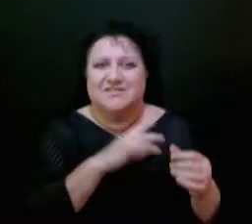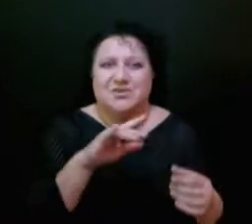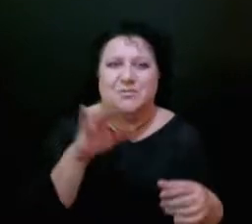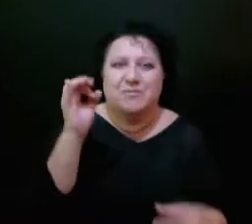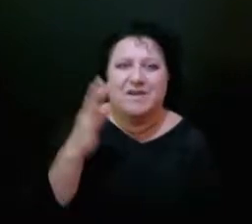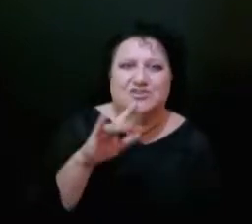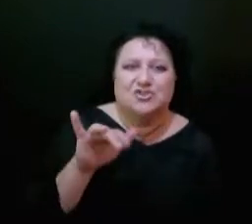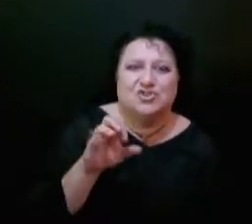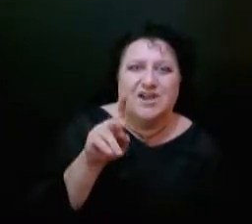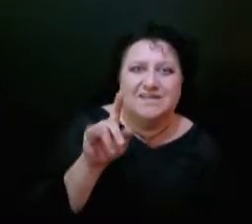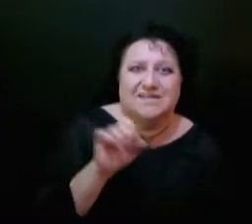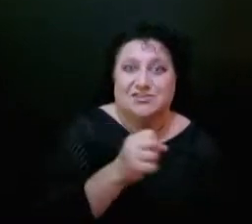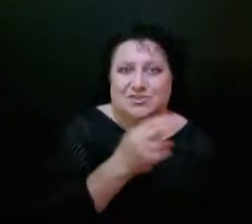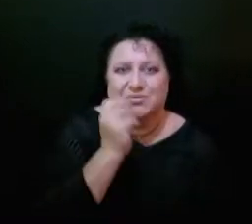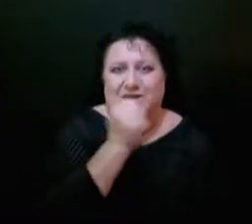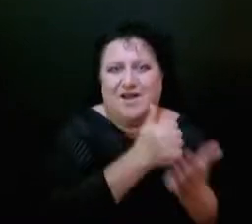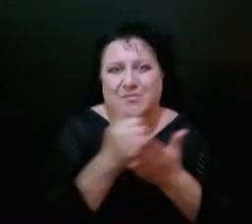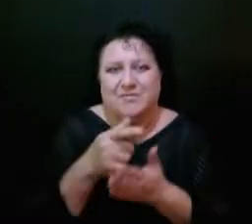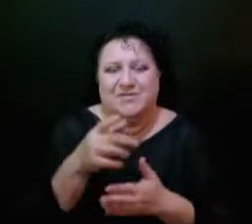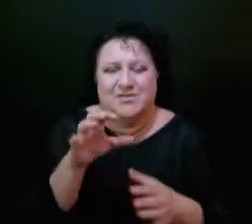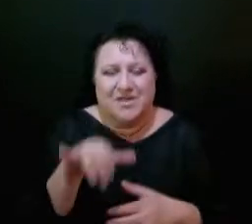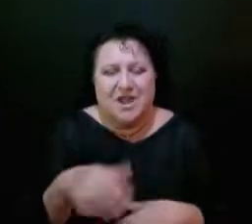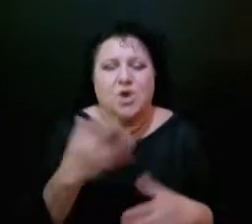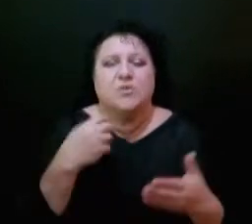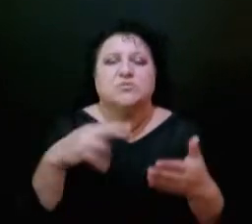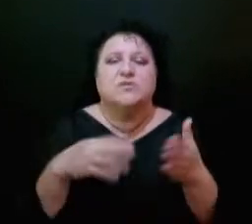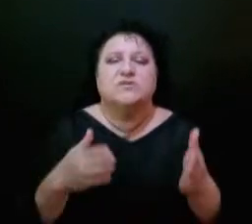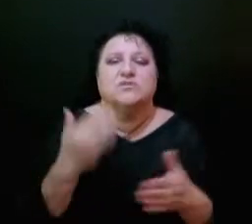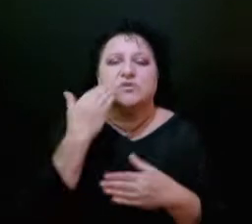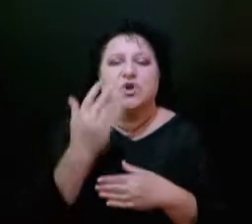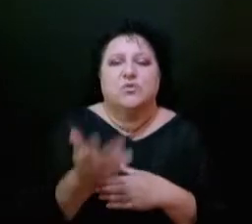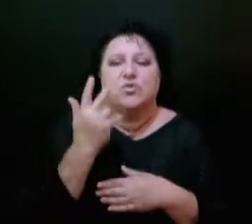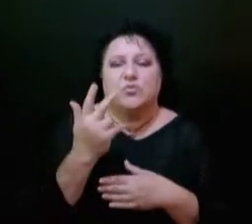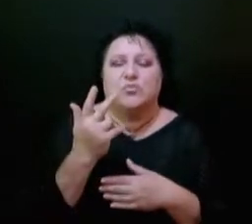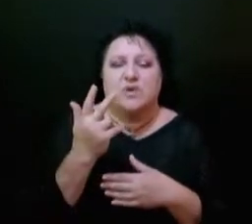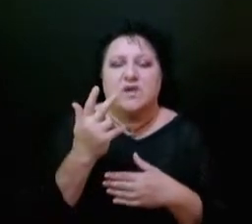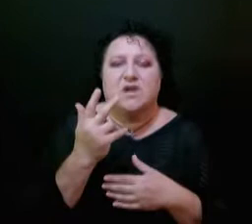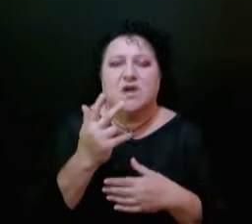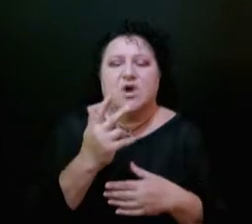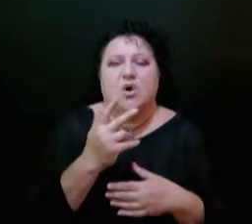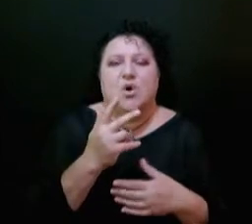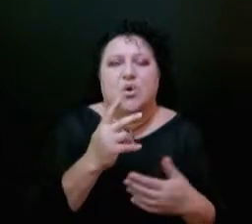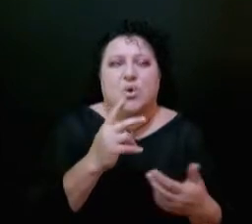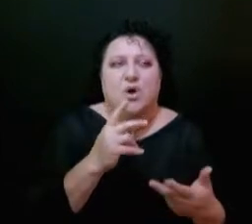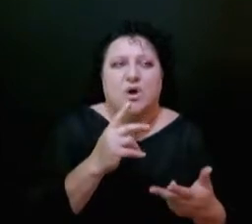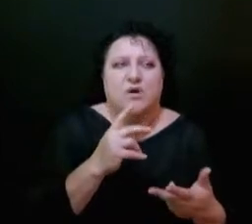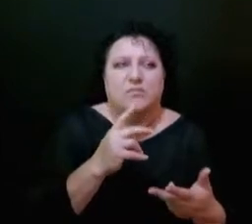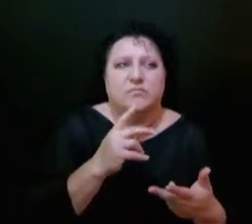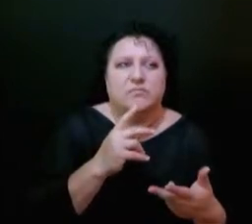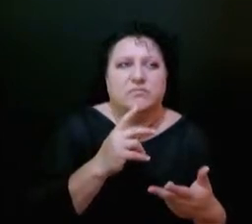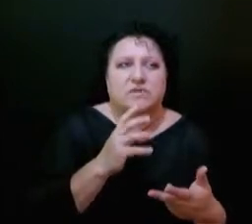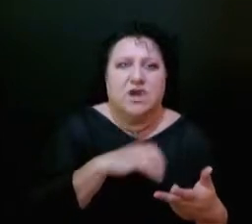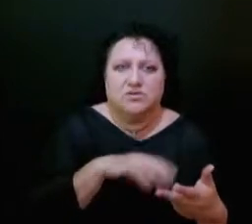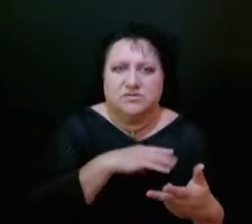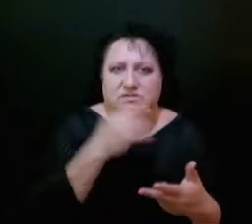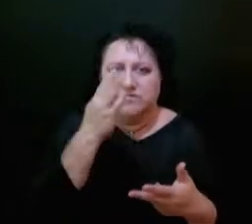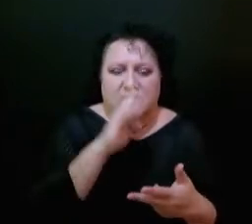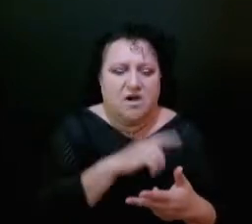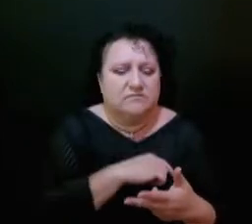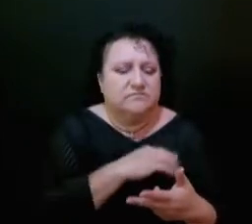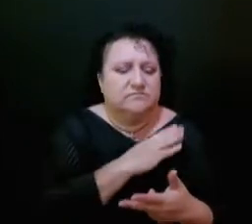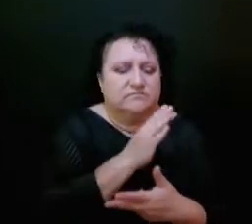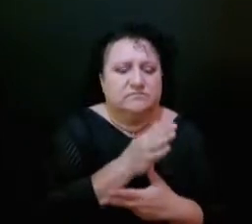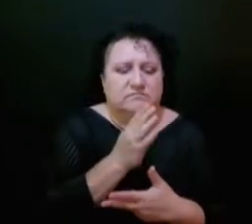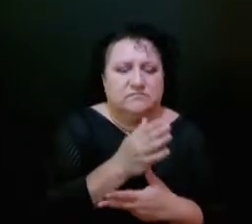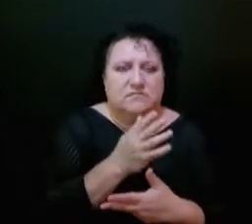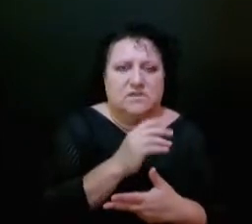he wants readers to know three realities about God: the clarity in God's calling, the riches of the life he has